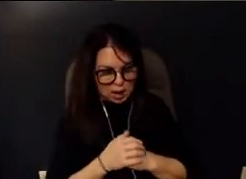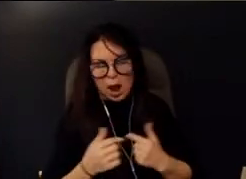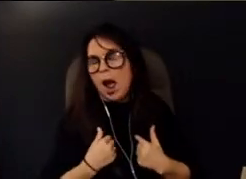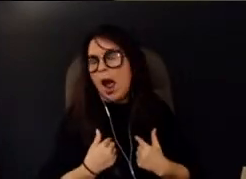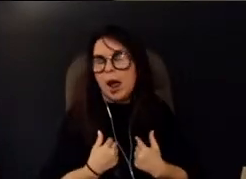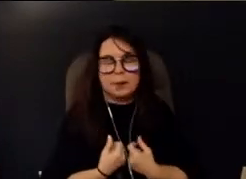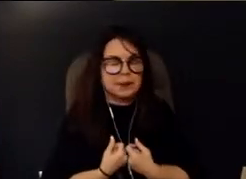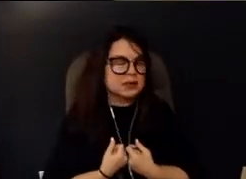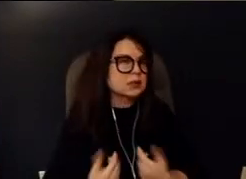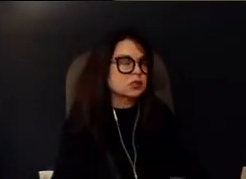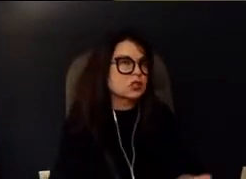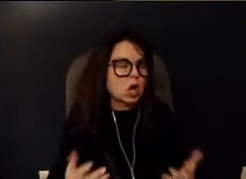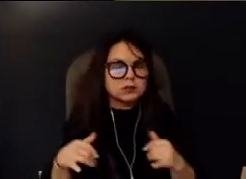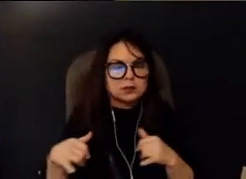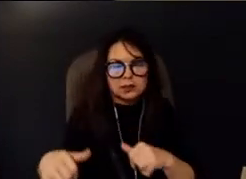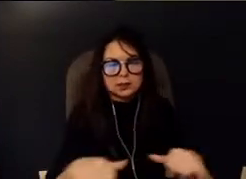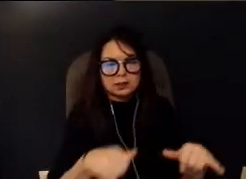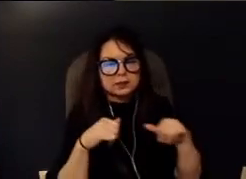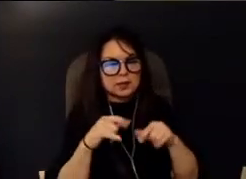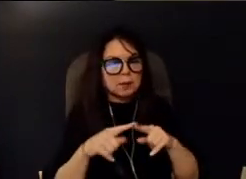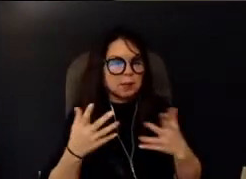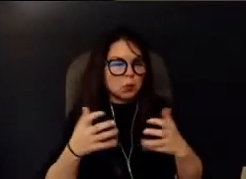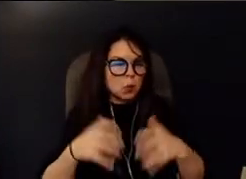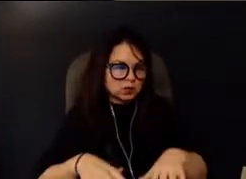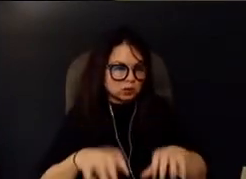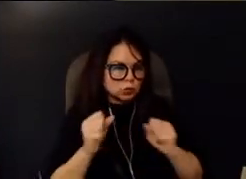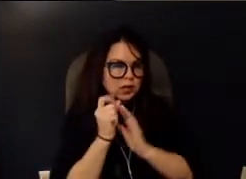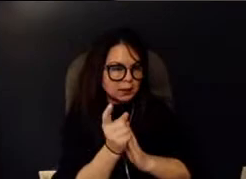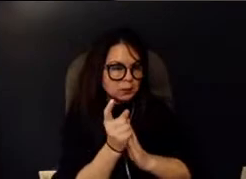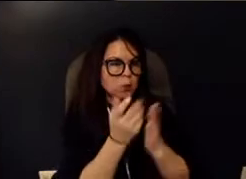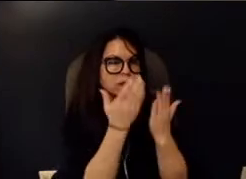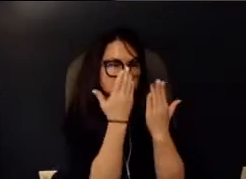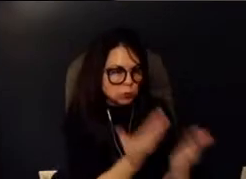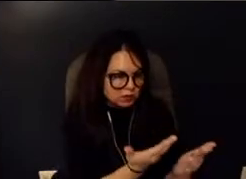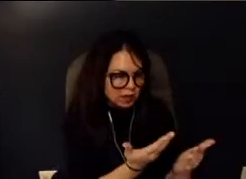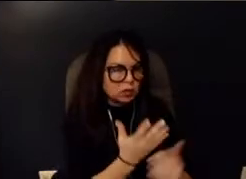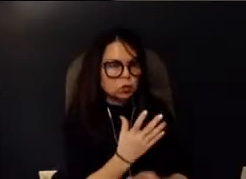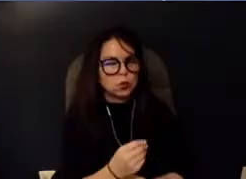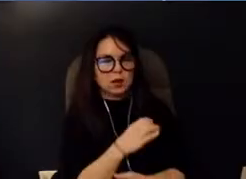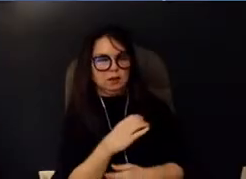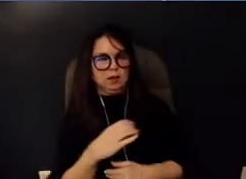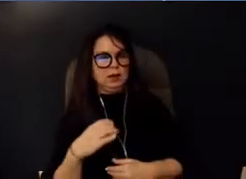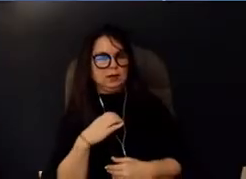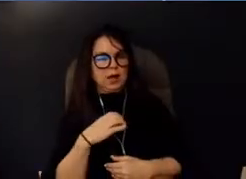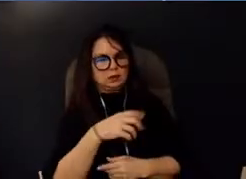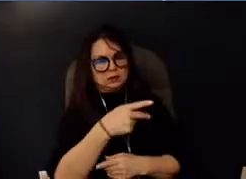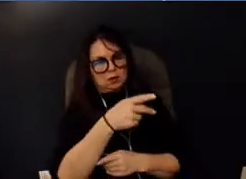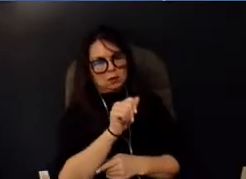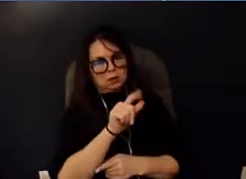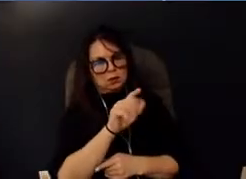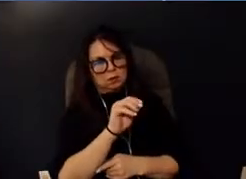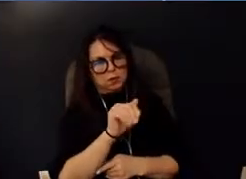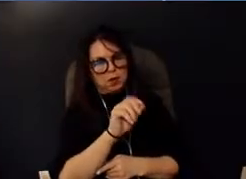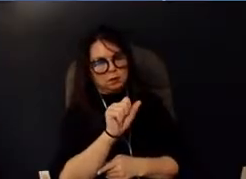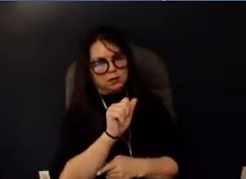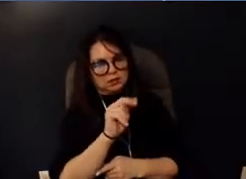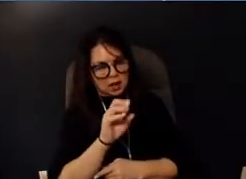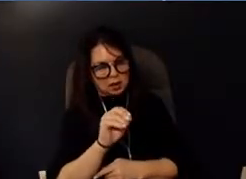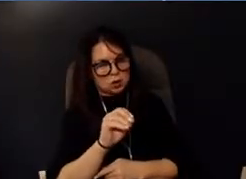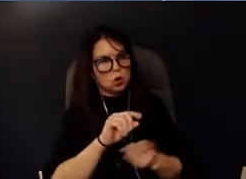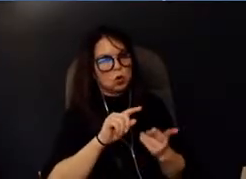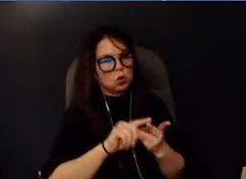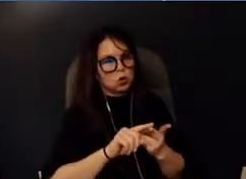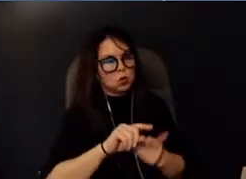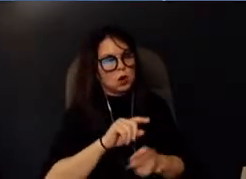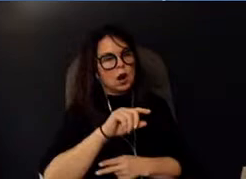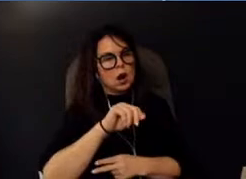to just take a moment to thank you and council members Pomisano, Fletcher, and Jenkins for running a great